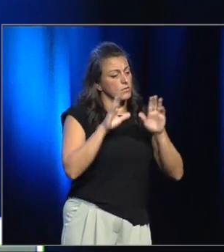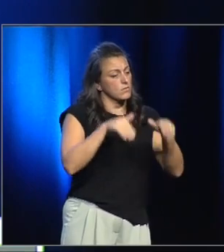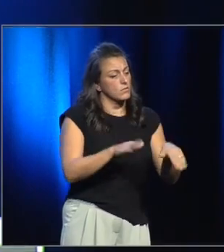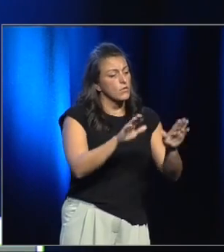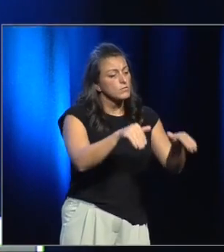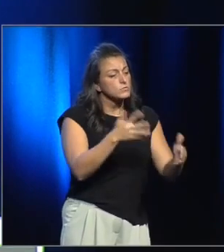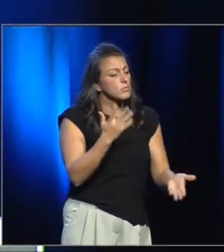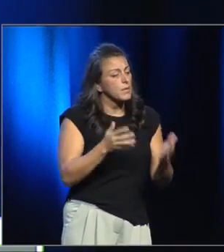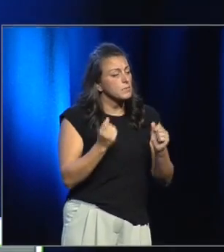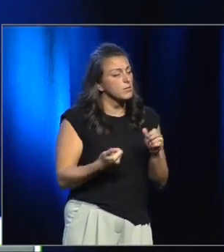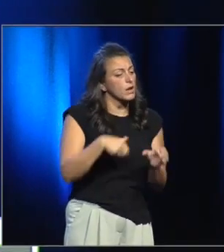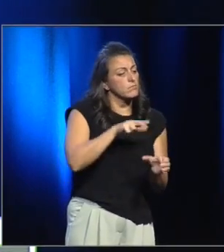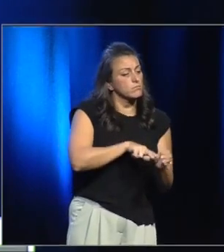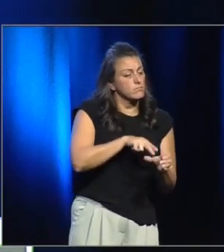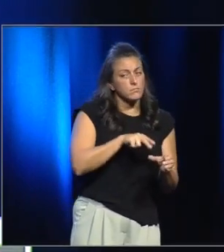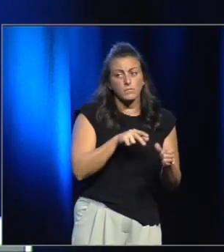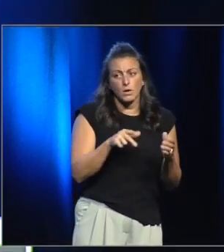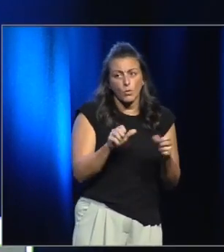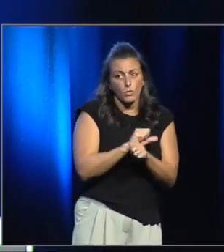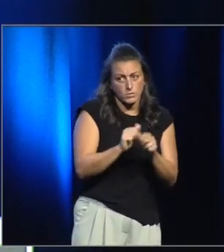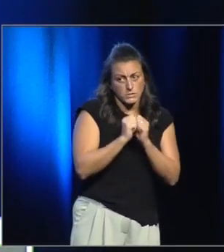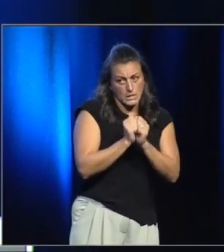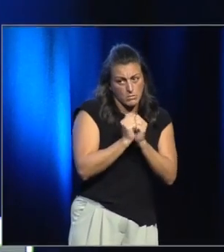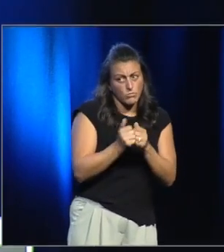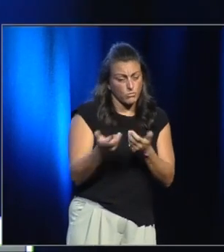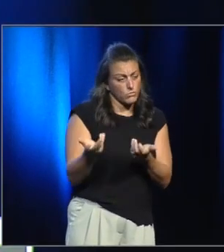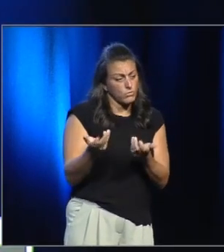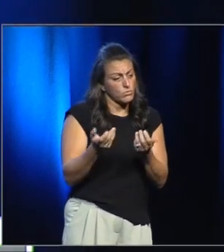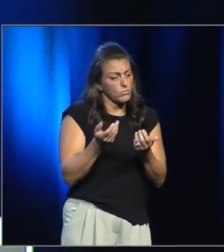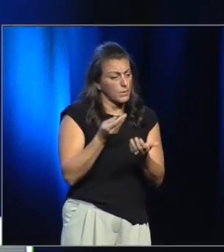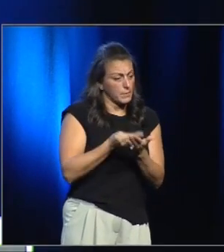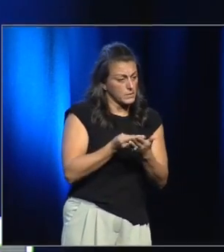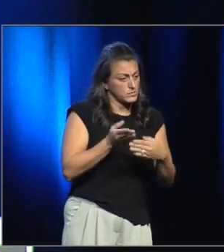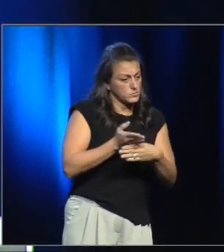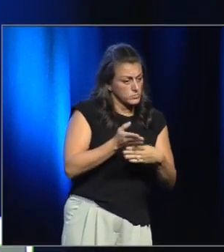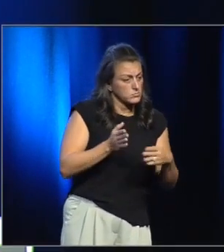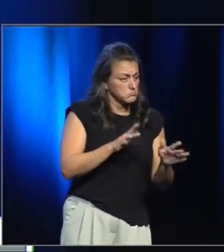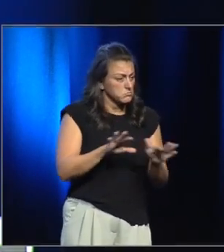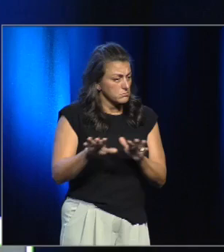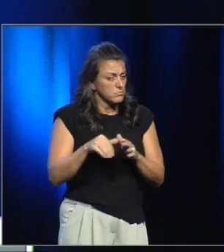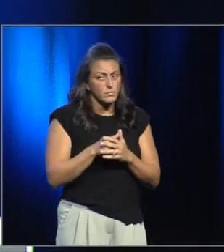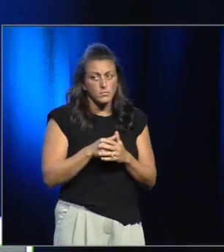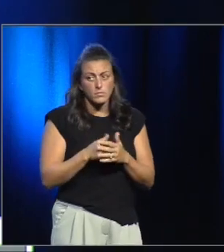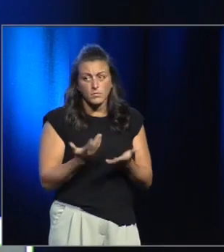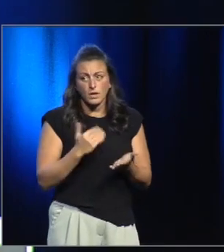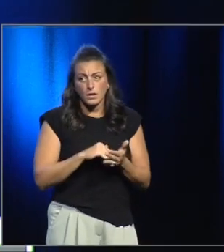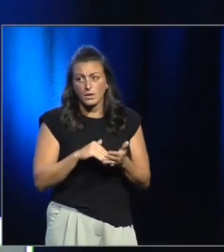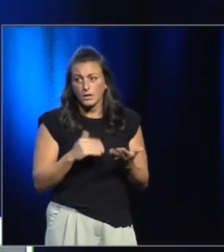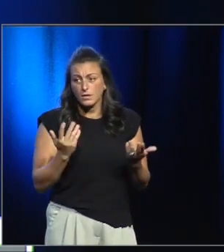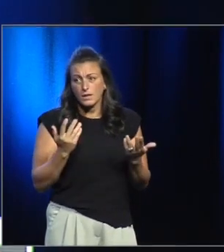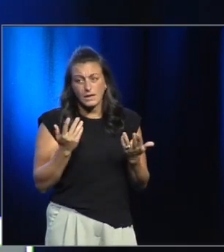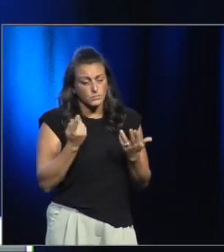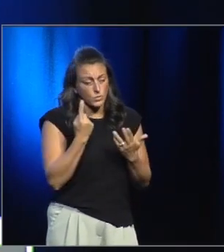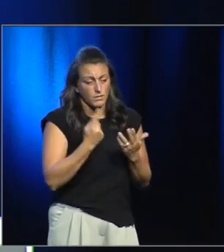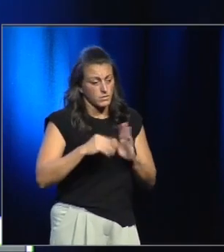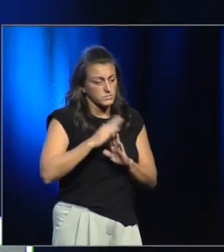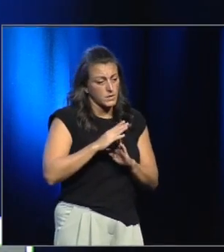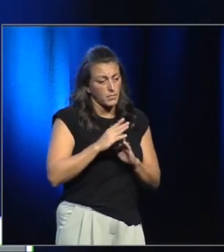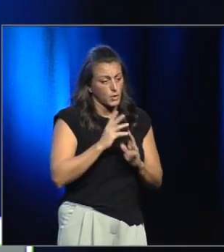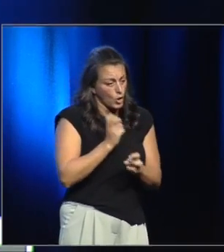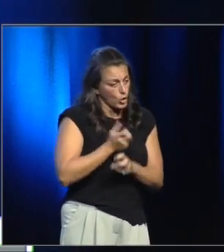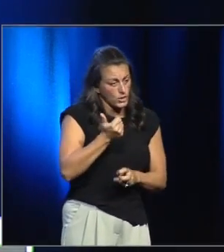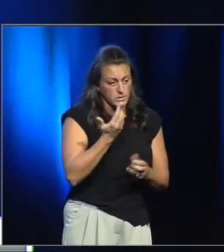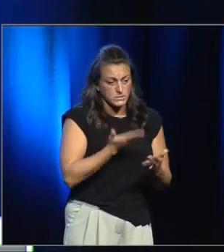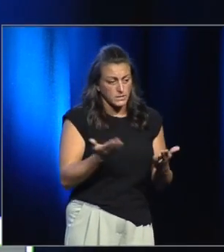linkages with other national programs to help fill some of those holes. But yeah, I think it's one of the biggest problems we face is the cutting